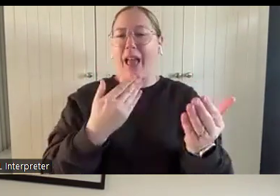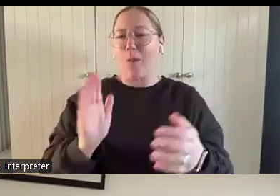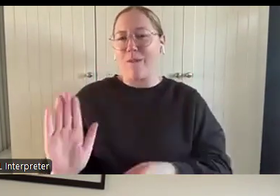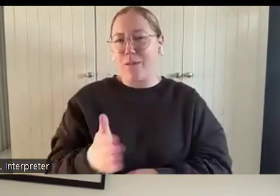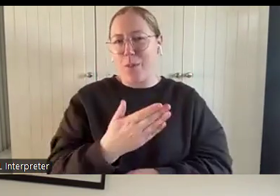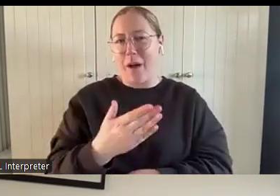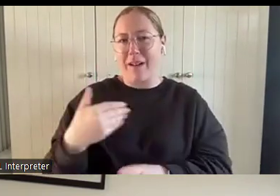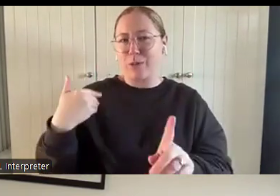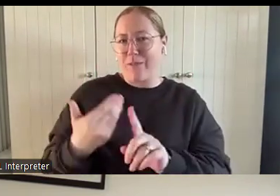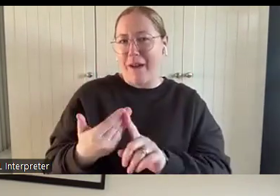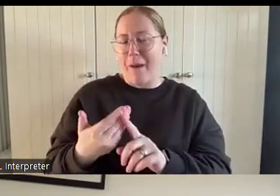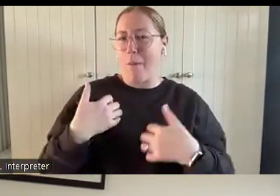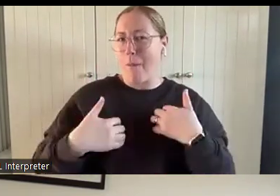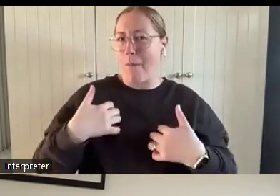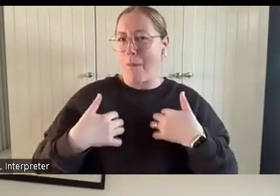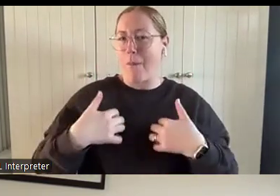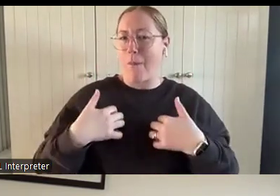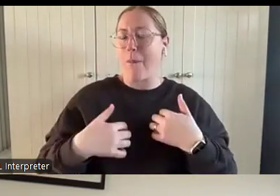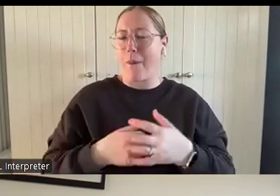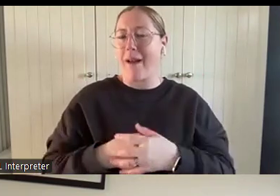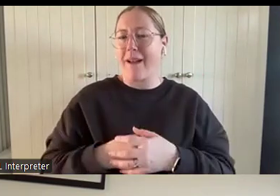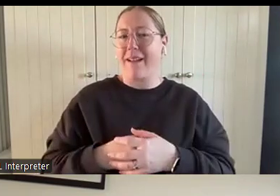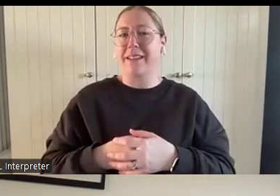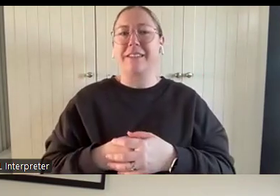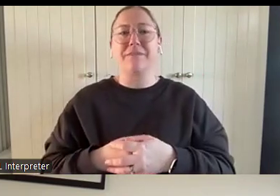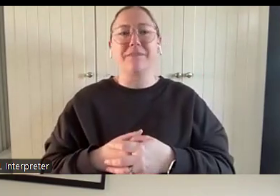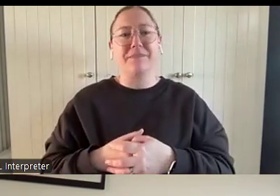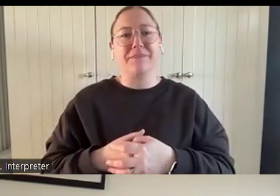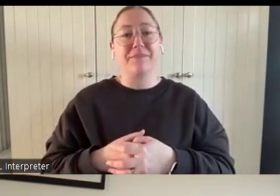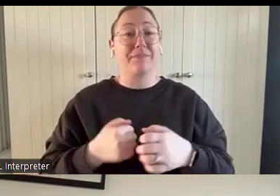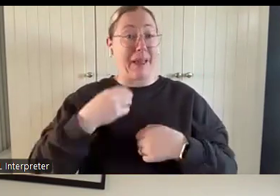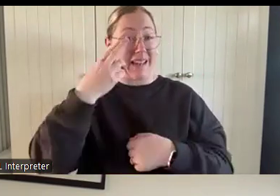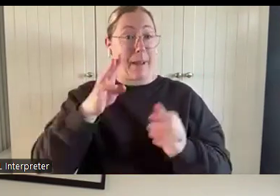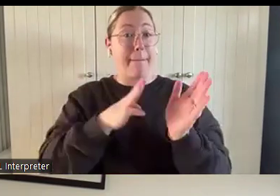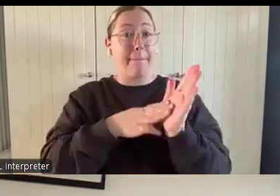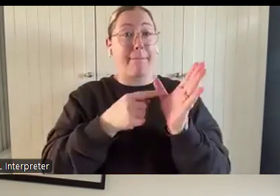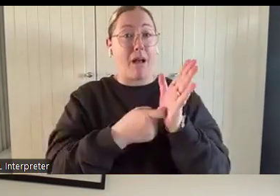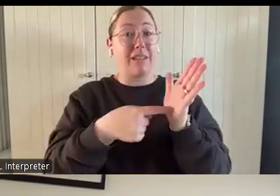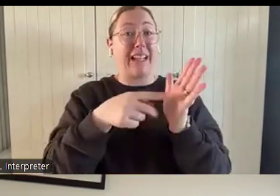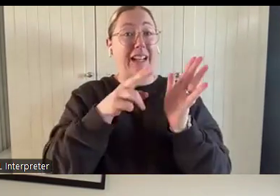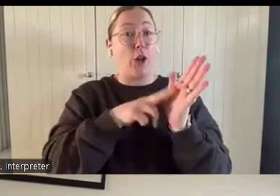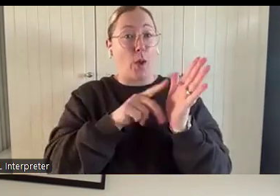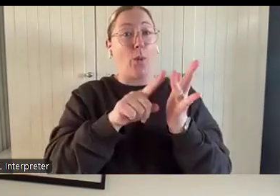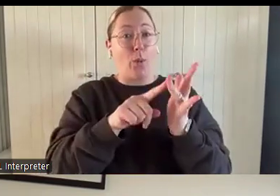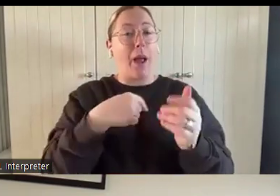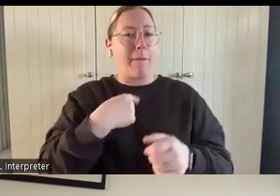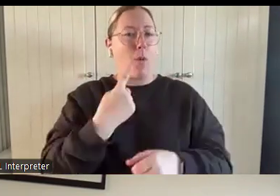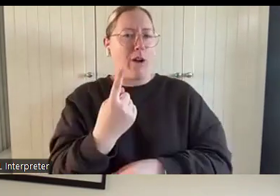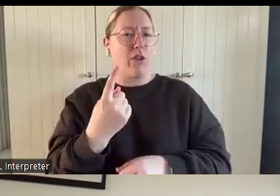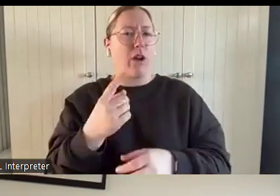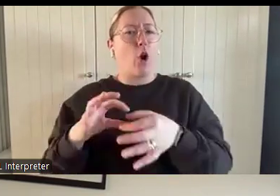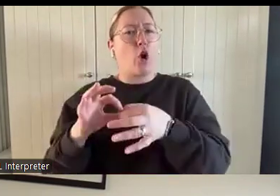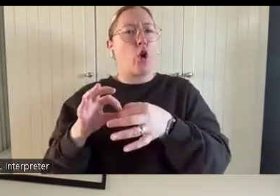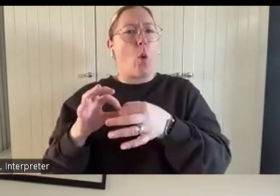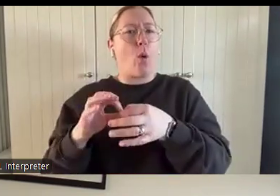really interesting discussion that really resonates with us. So my name is Martino. I'm one of the co-founders and